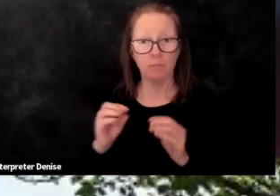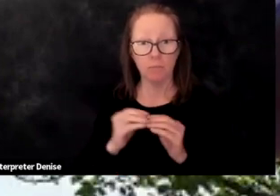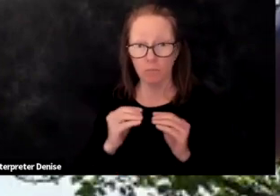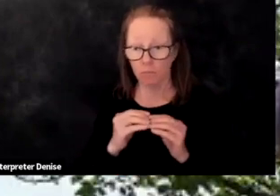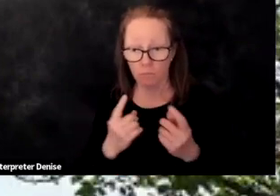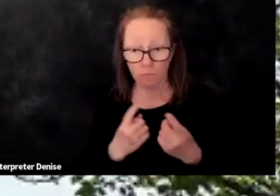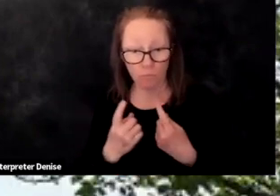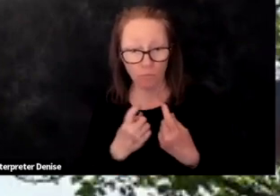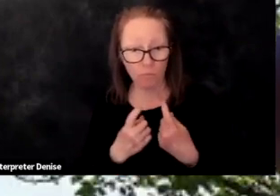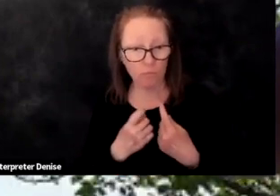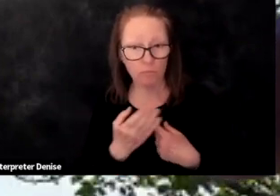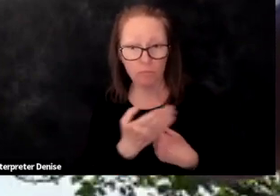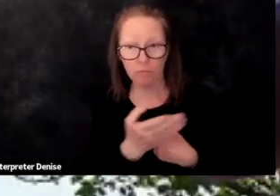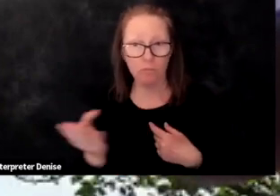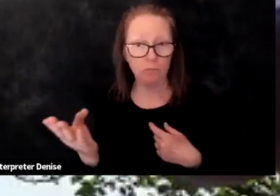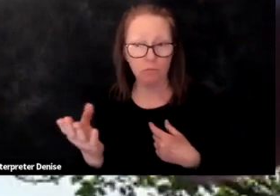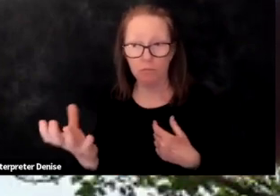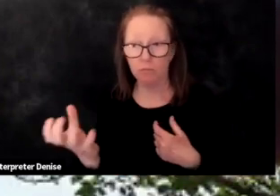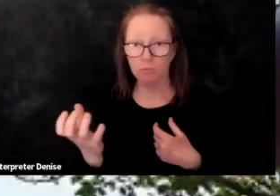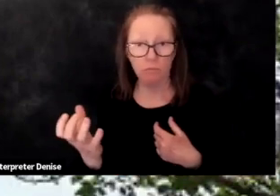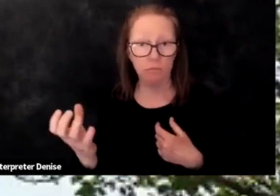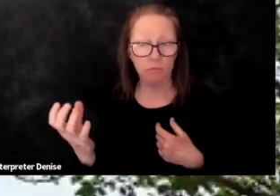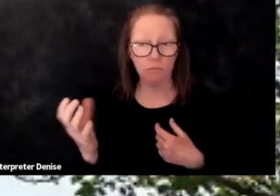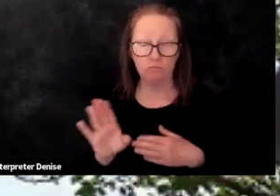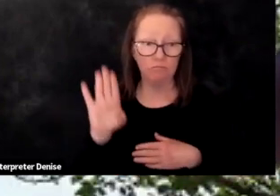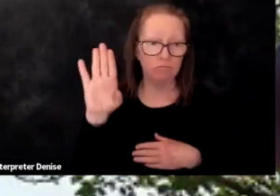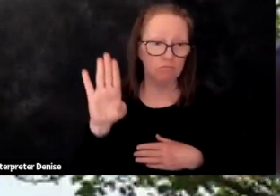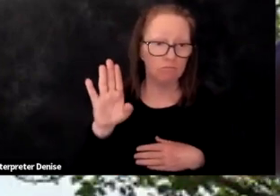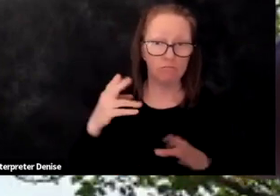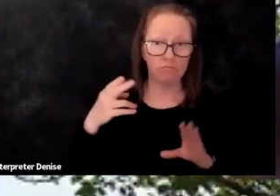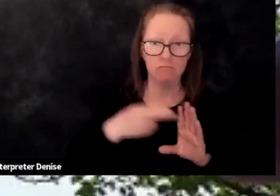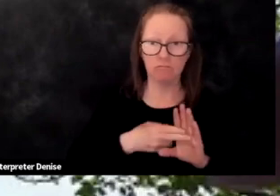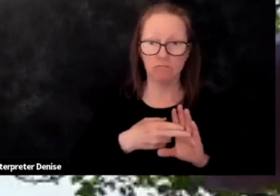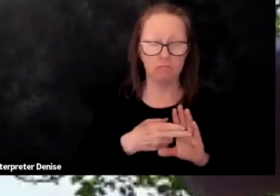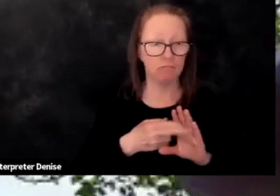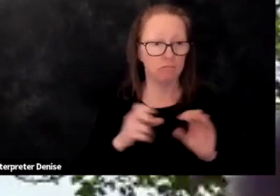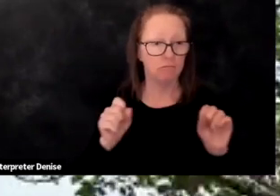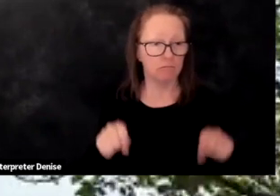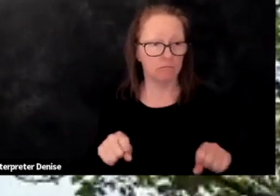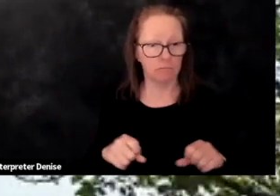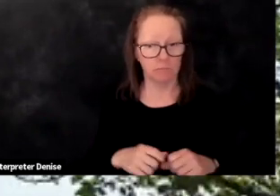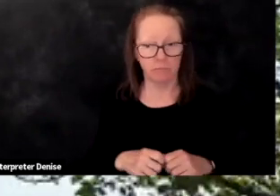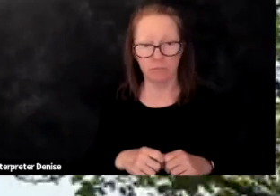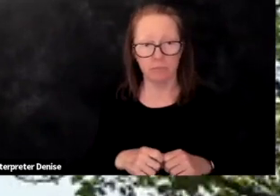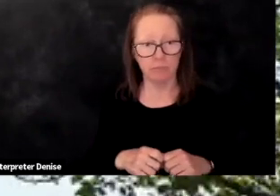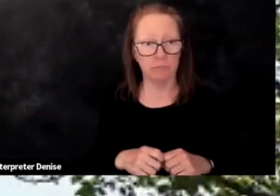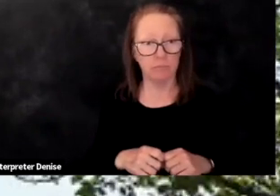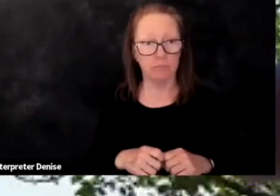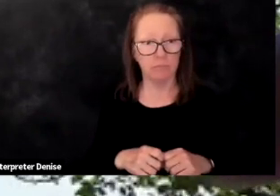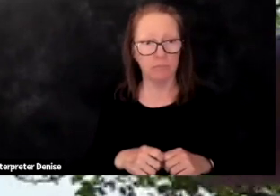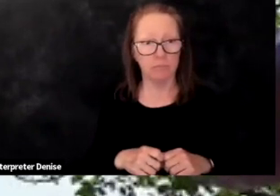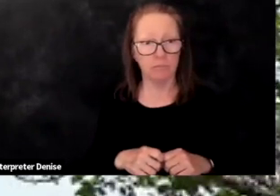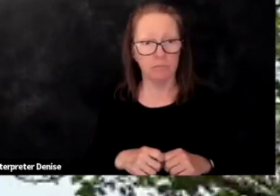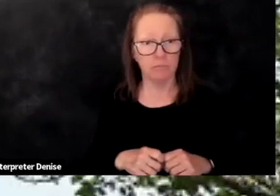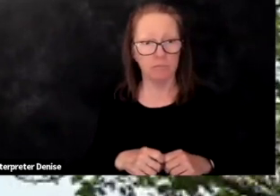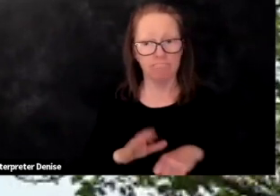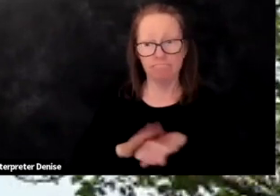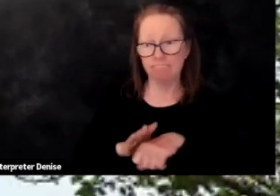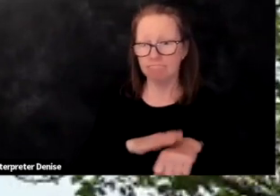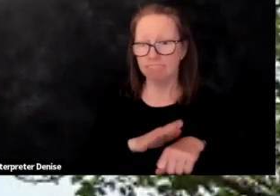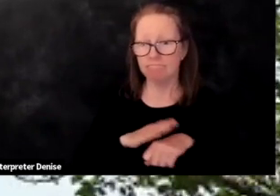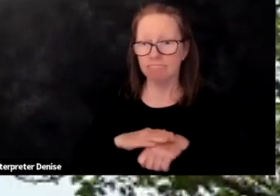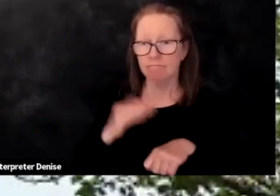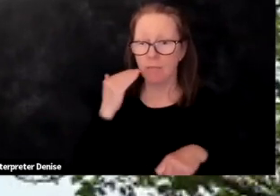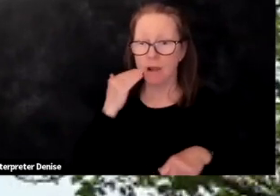on the call, I would like to just jump in. I'd just like to say, just as a heads up, we have about 10 more minutes